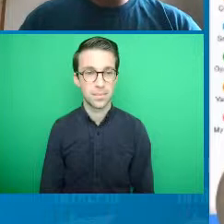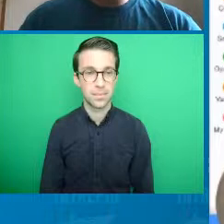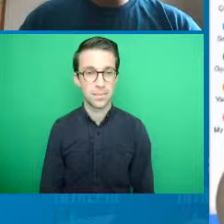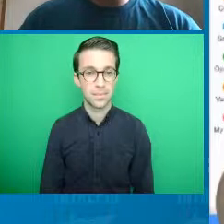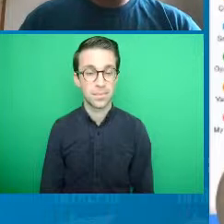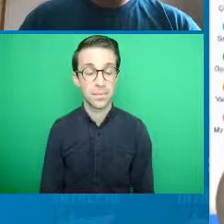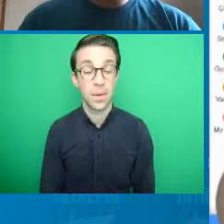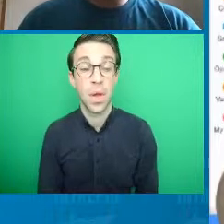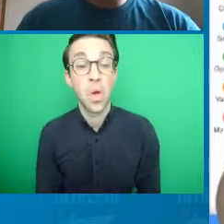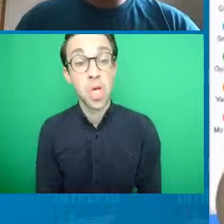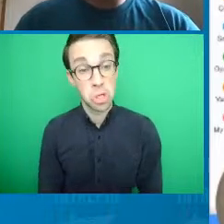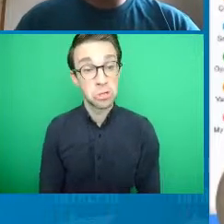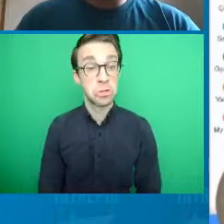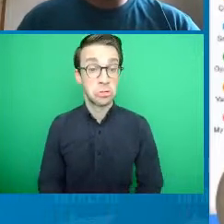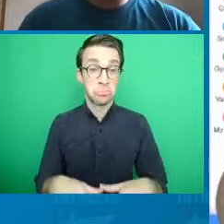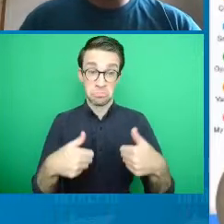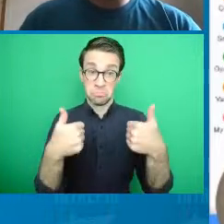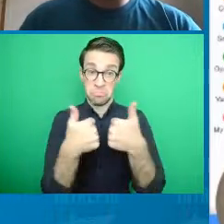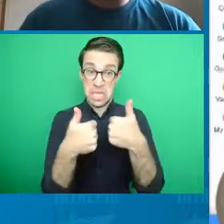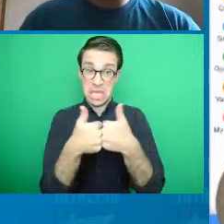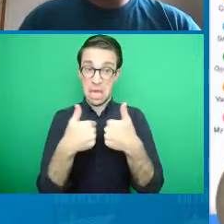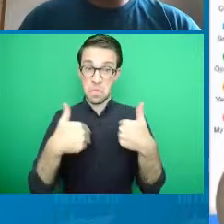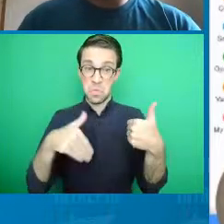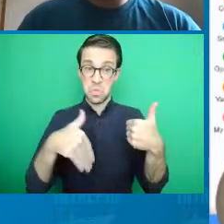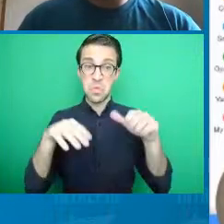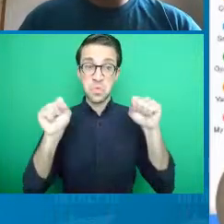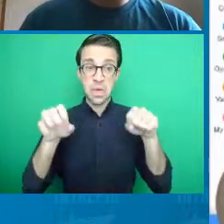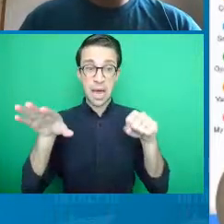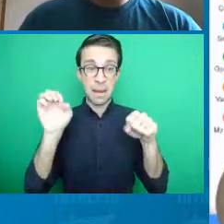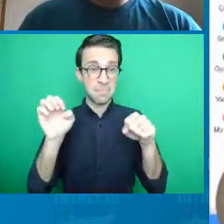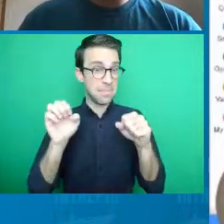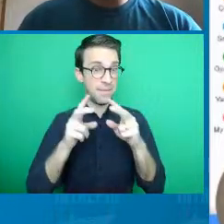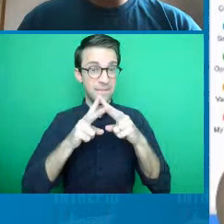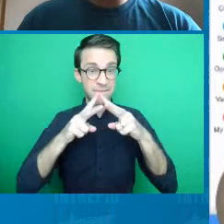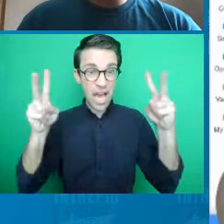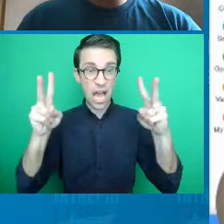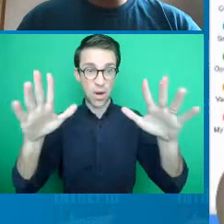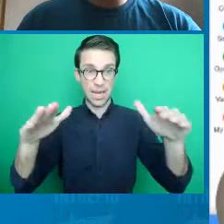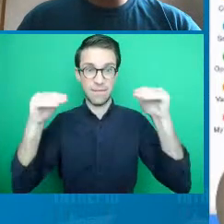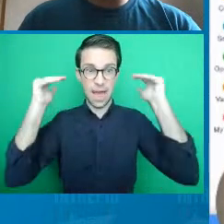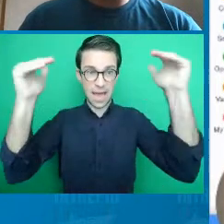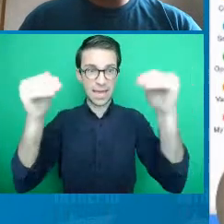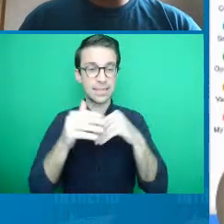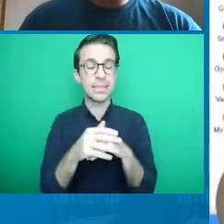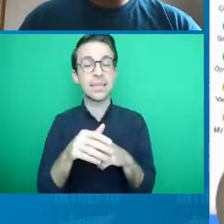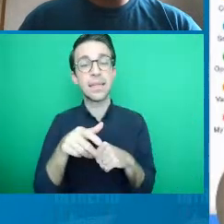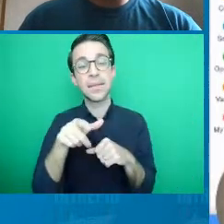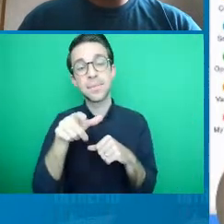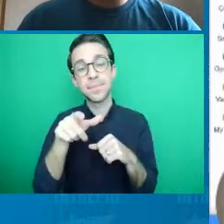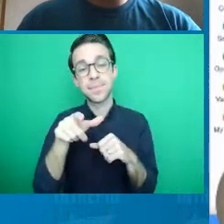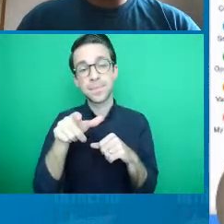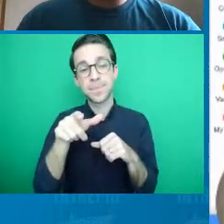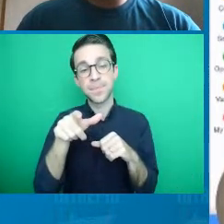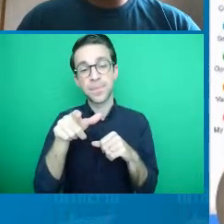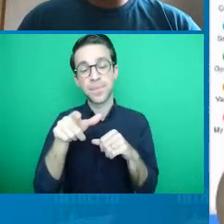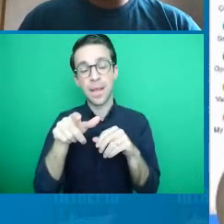The games can actually get very advanced. If you go to